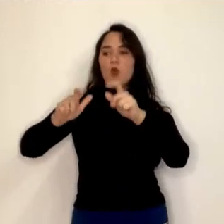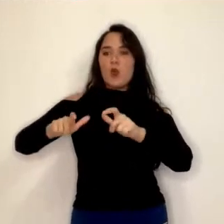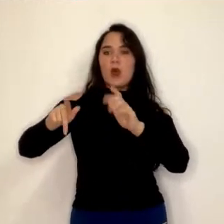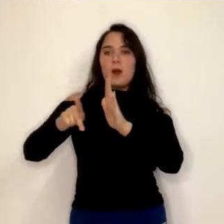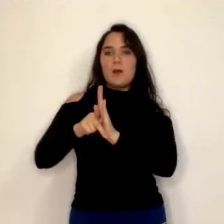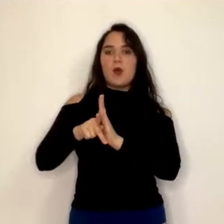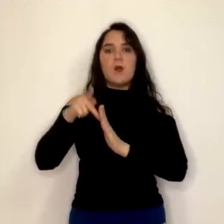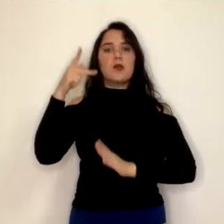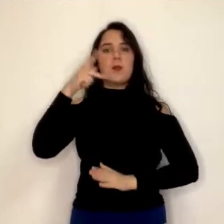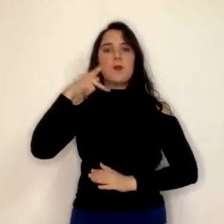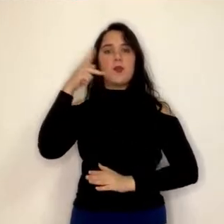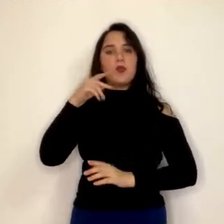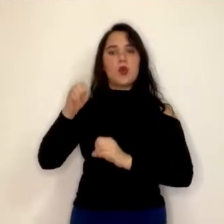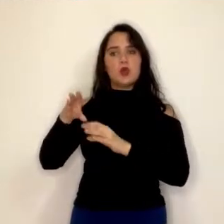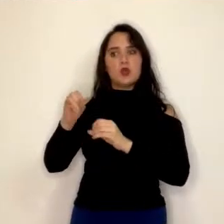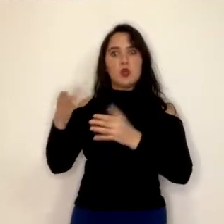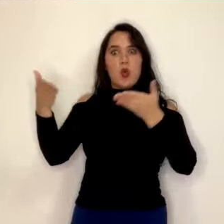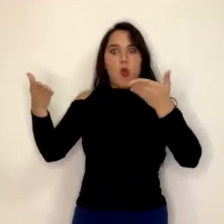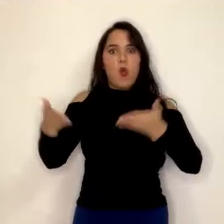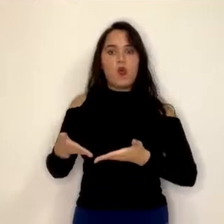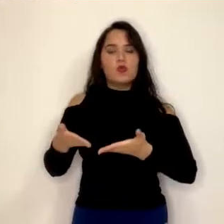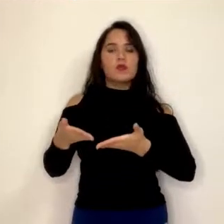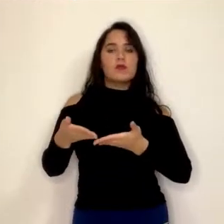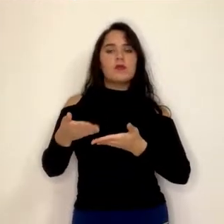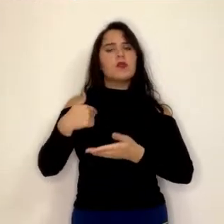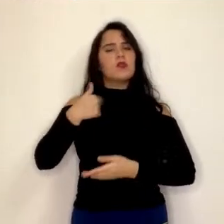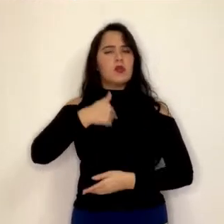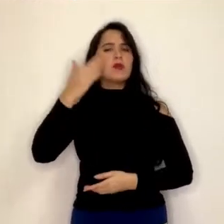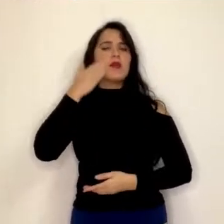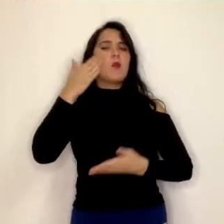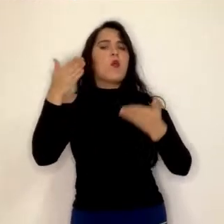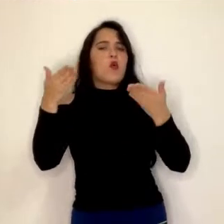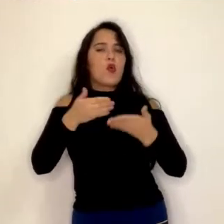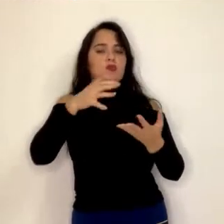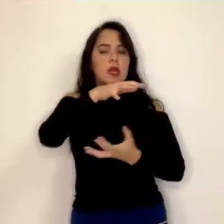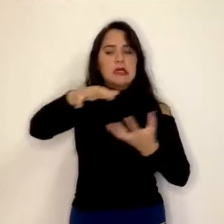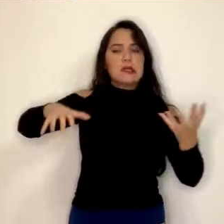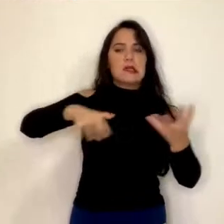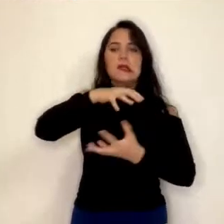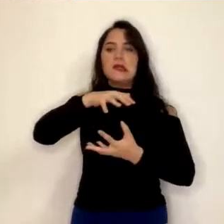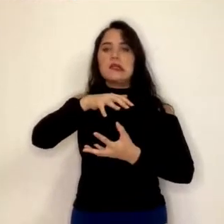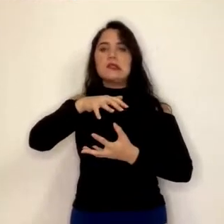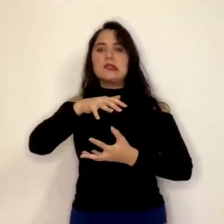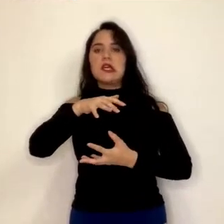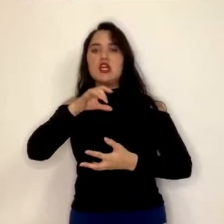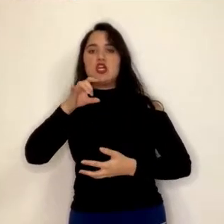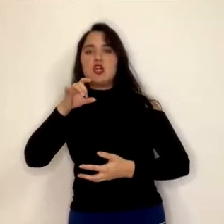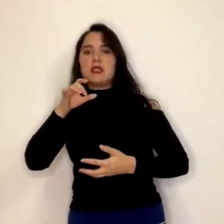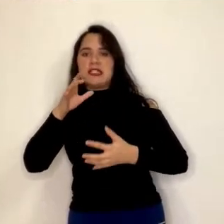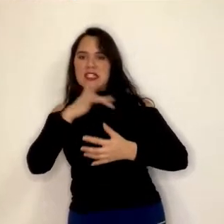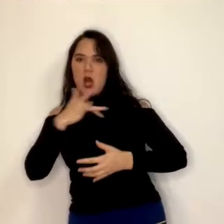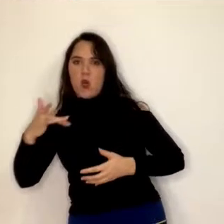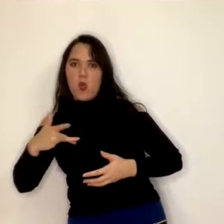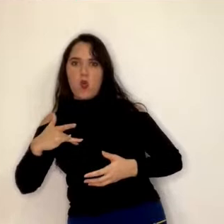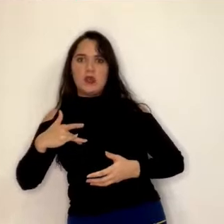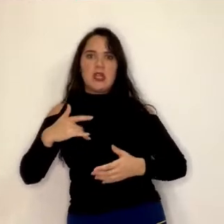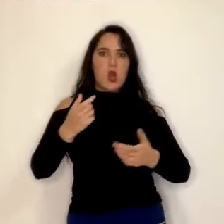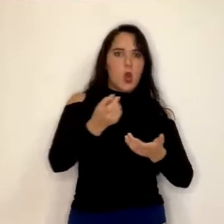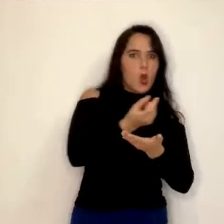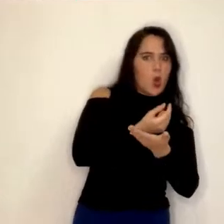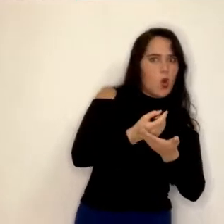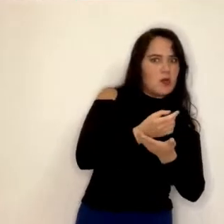president. So if we were to talk about national policies in public culture, aside